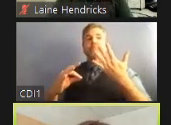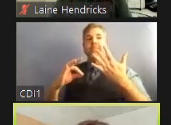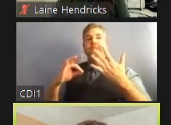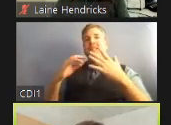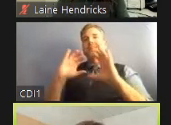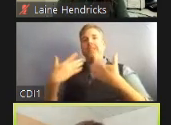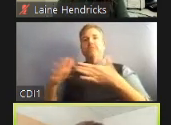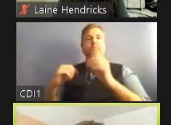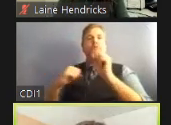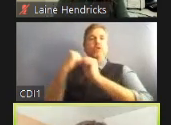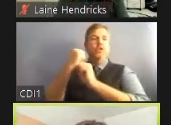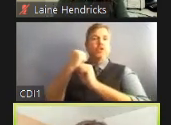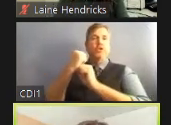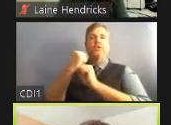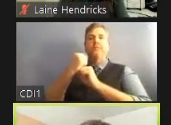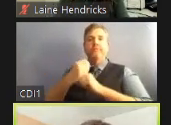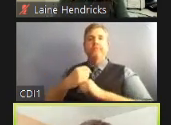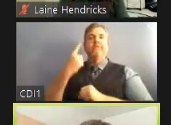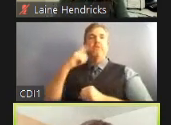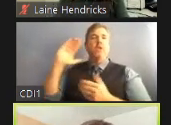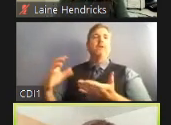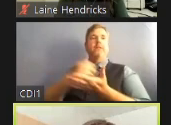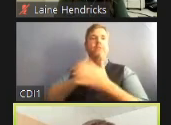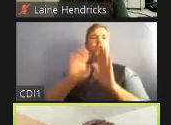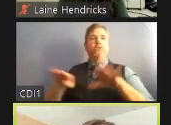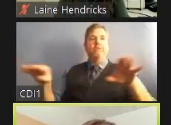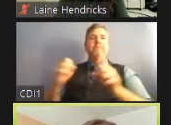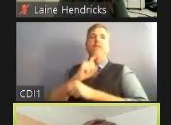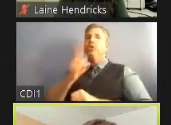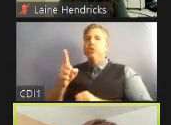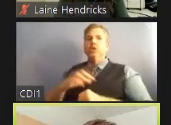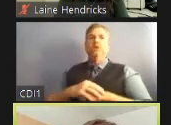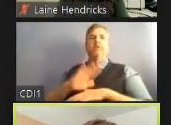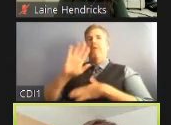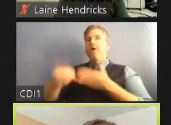possible, following those 30 points in our recommendations.